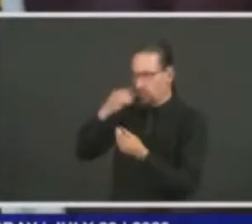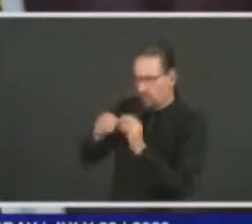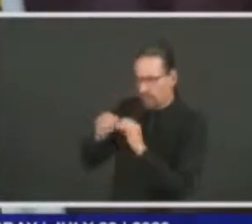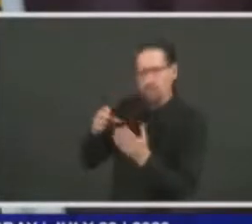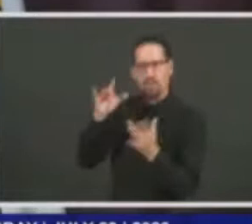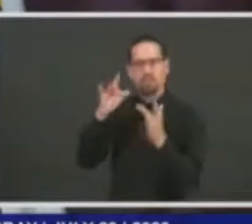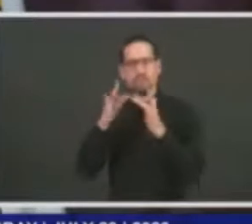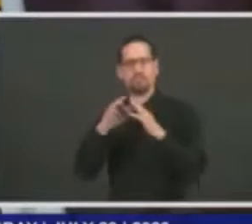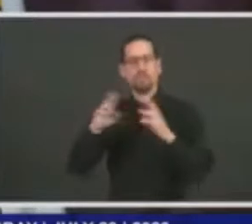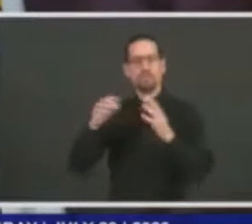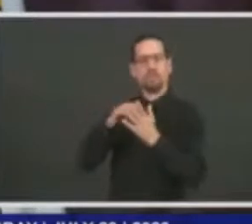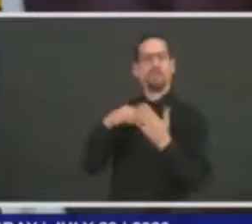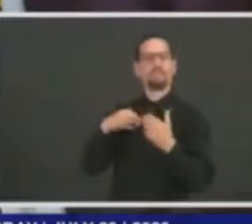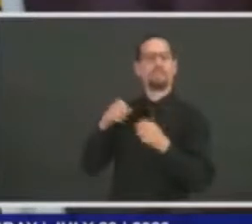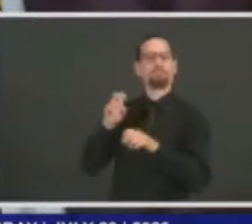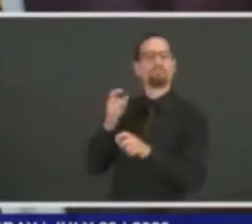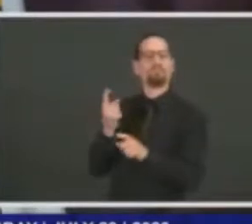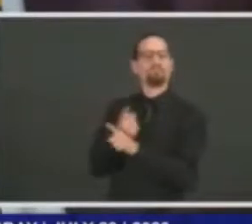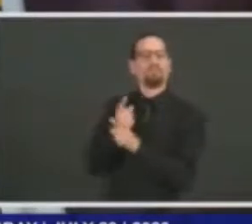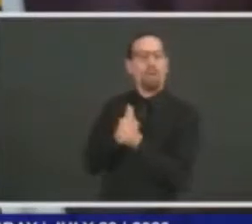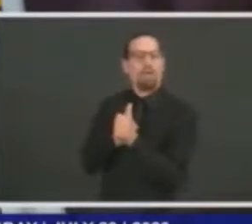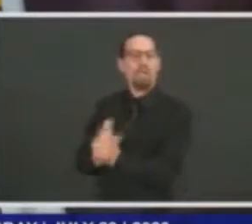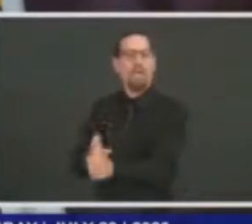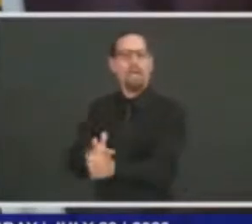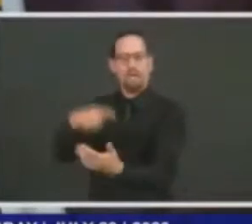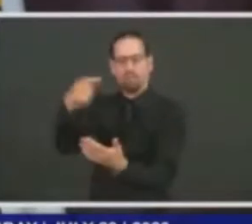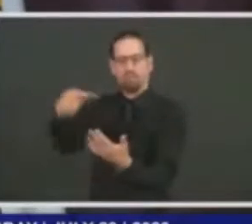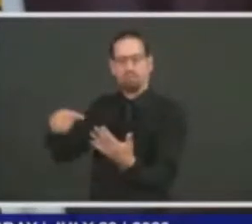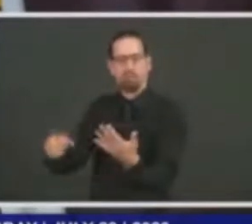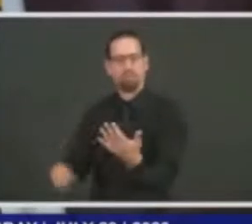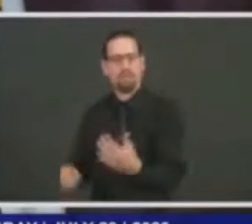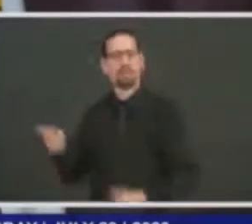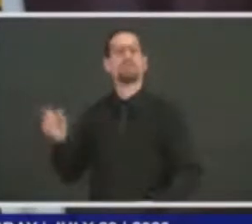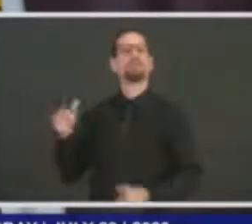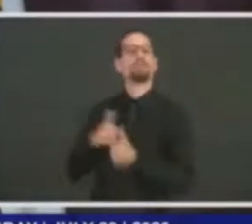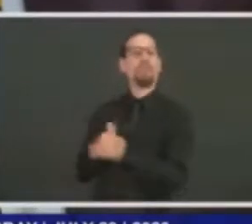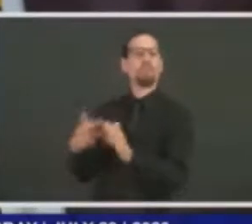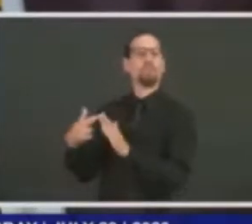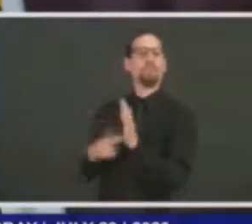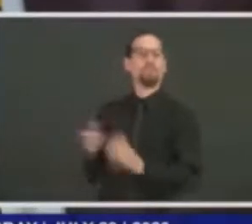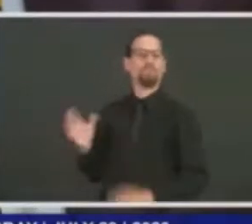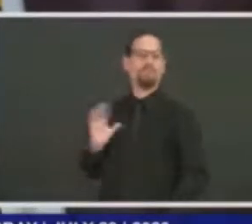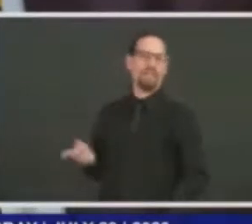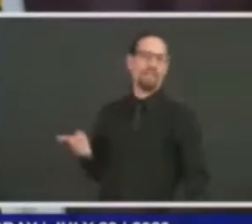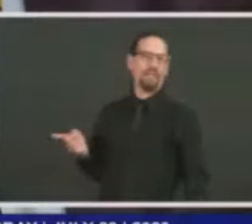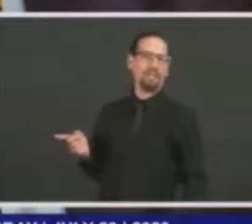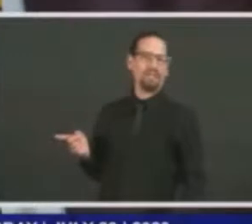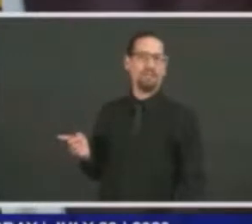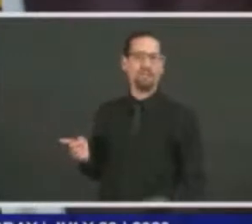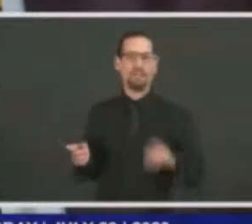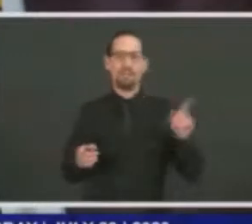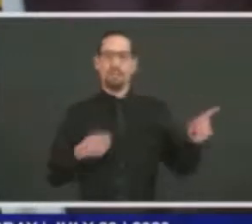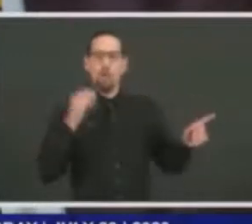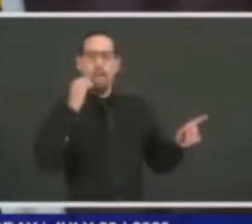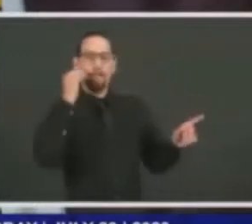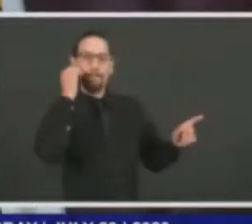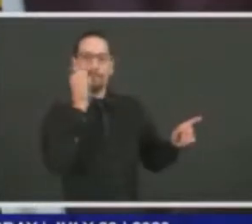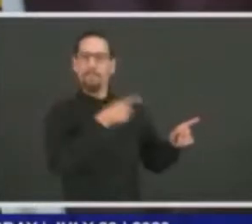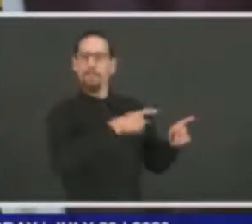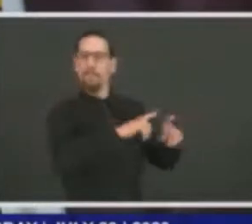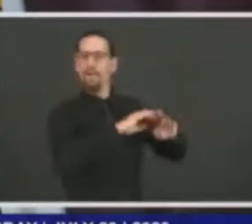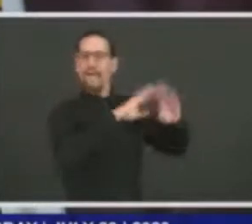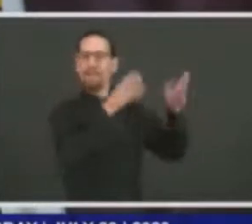effective. So anyway, it's just really more about the nature of the events and how